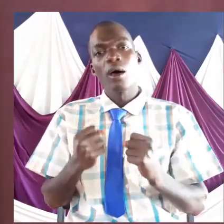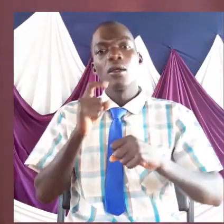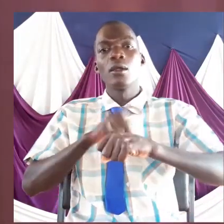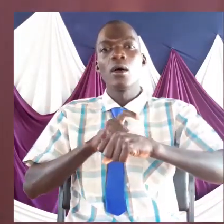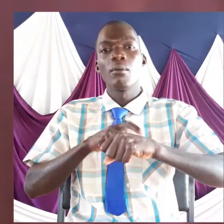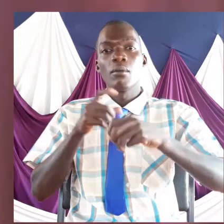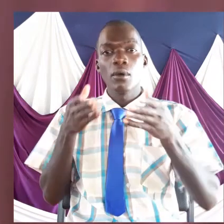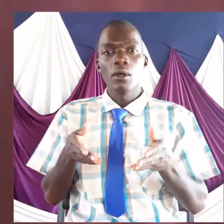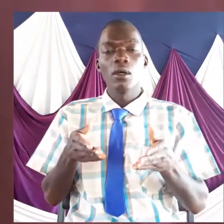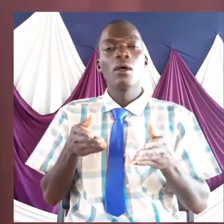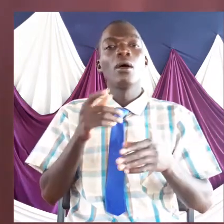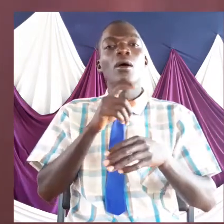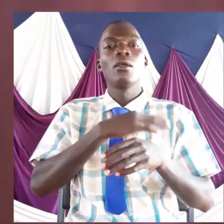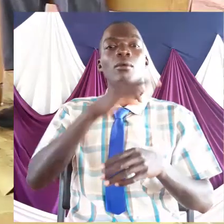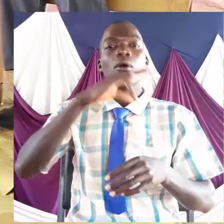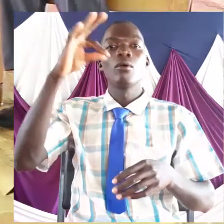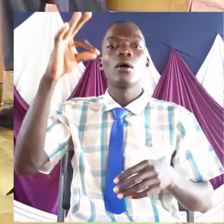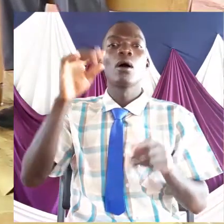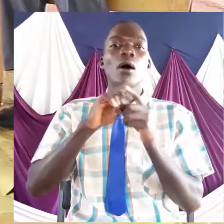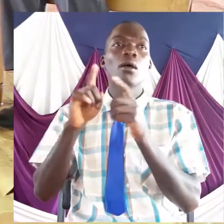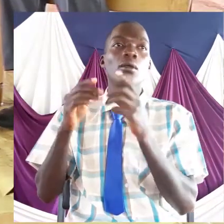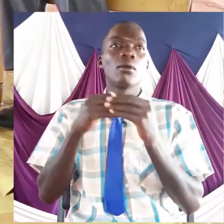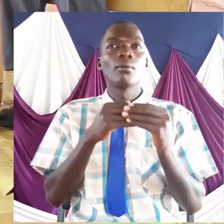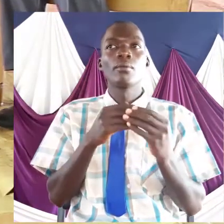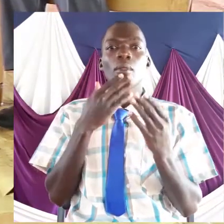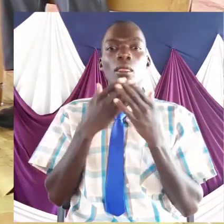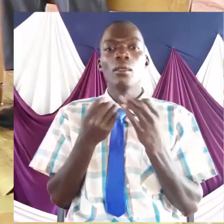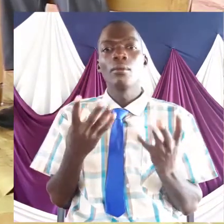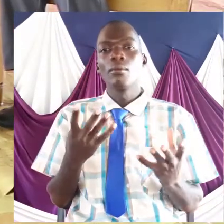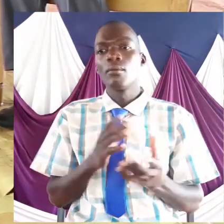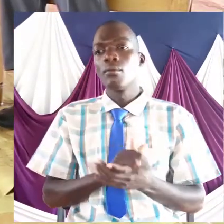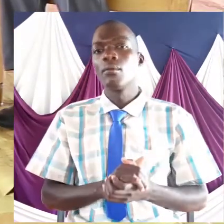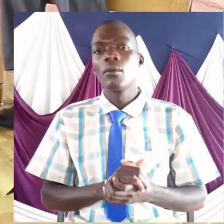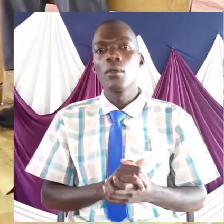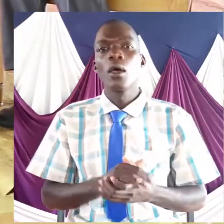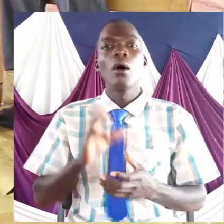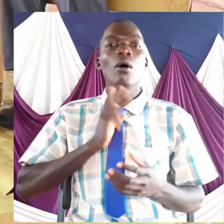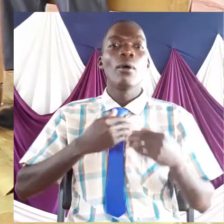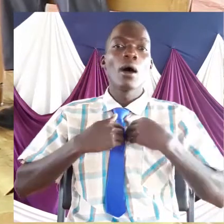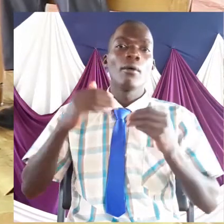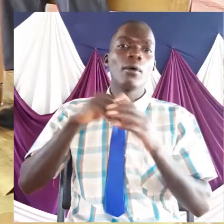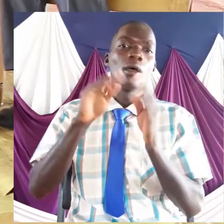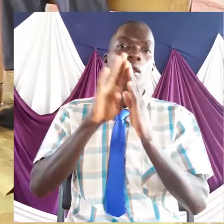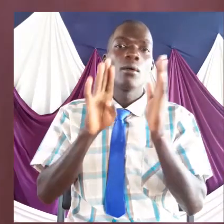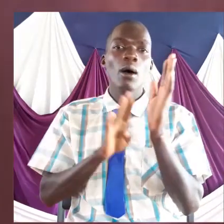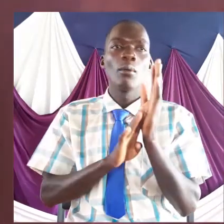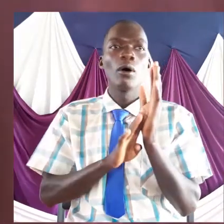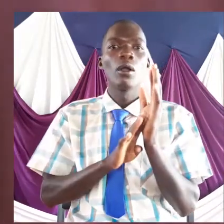type today is us, the spiritual Israelites. Yes, thank you very much. Elder, do you have in the Bible